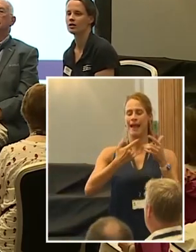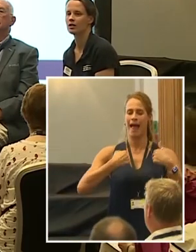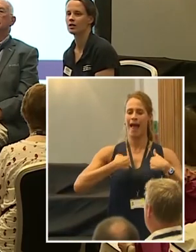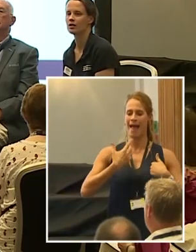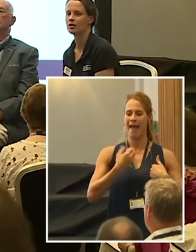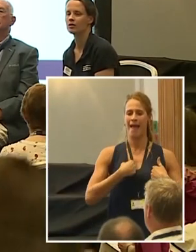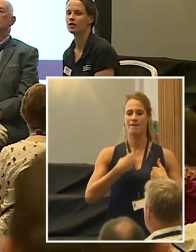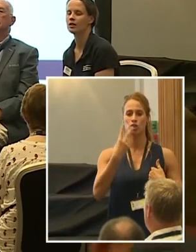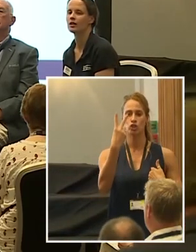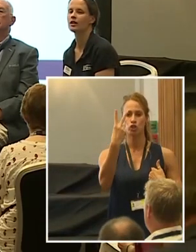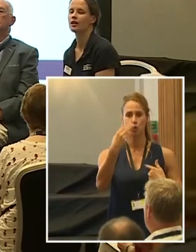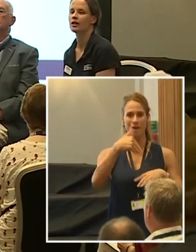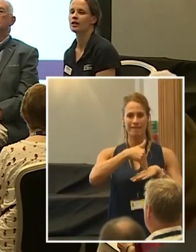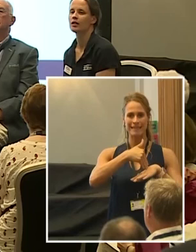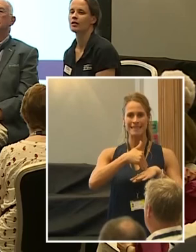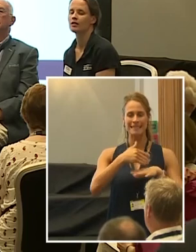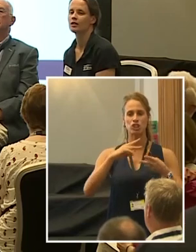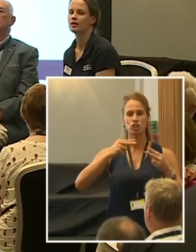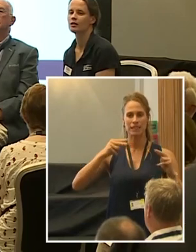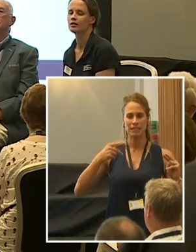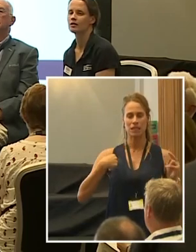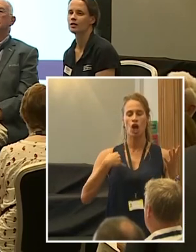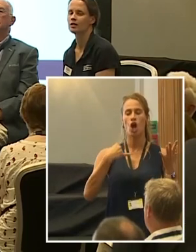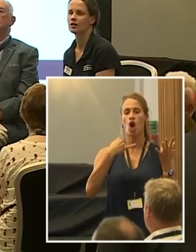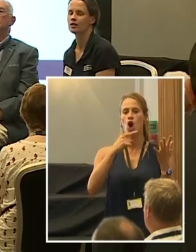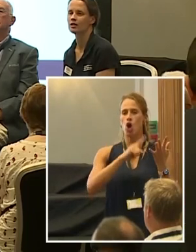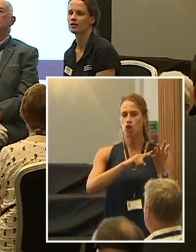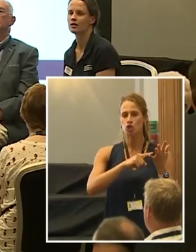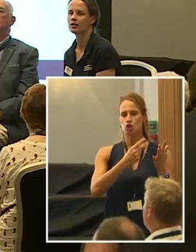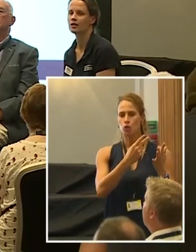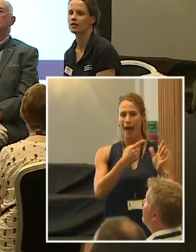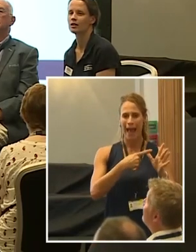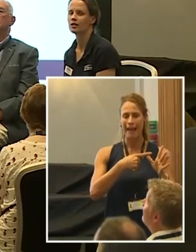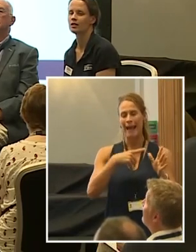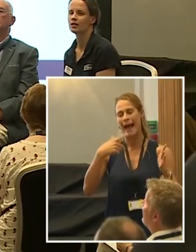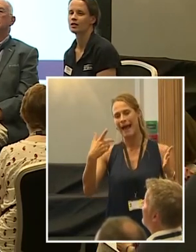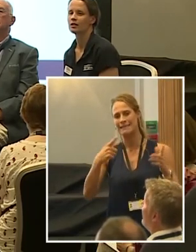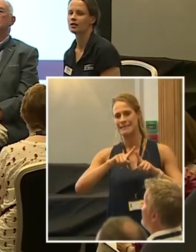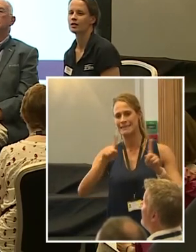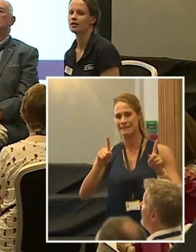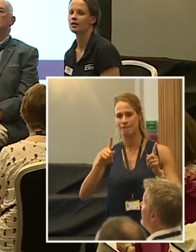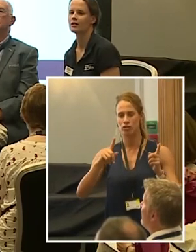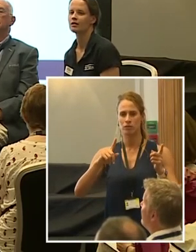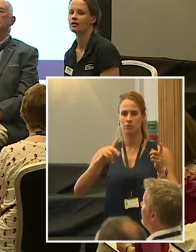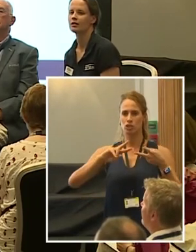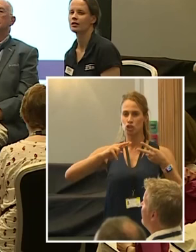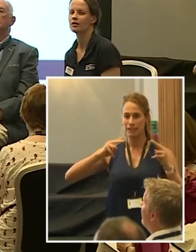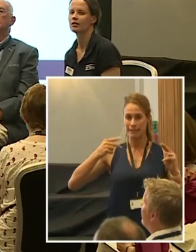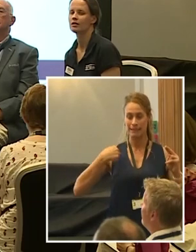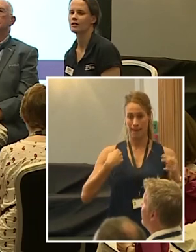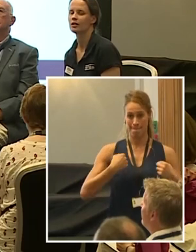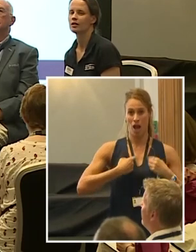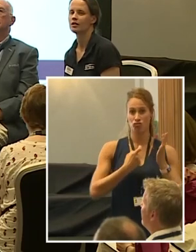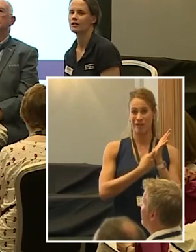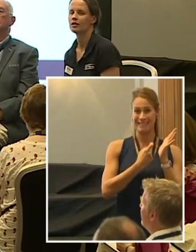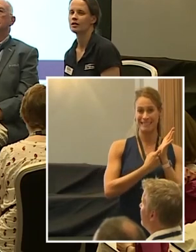genes, USH2A and RPGR. My consultant has advised me that my retinas are too thin